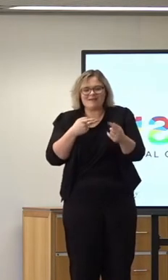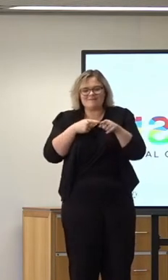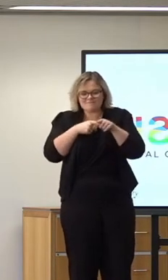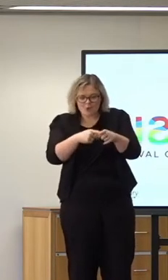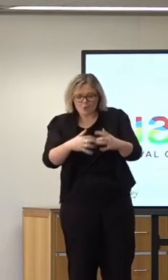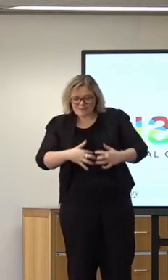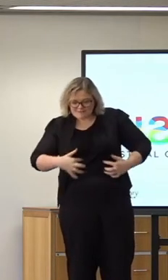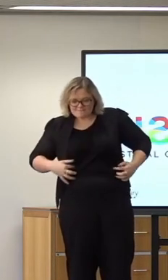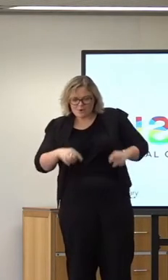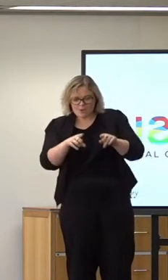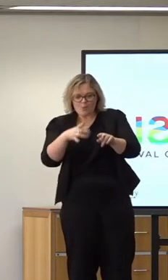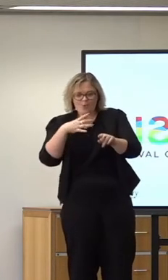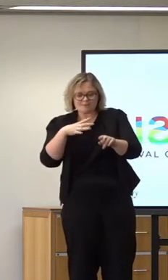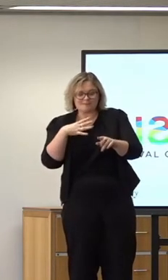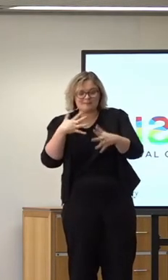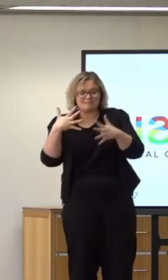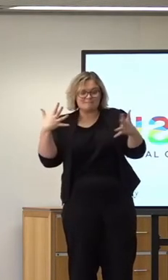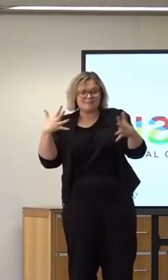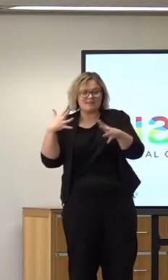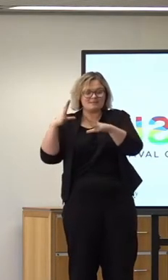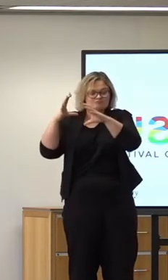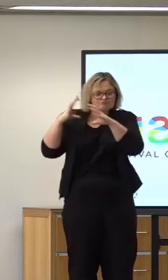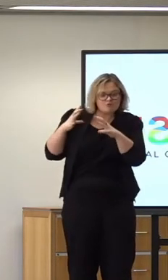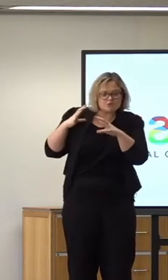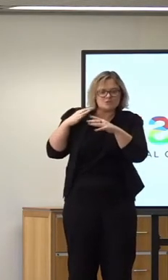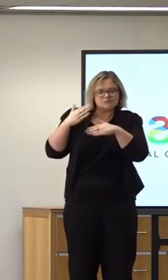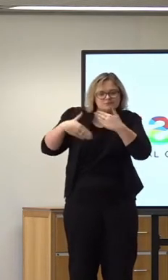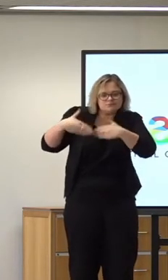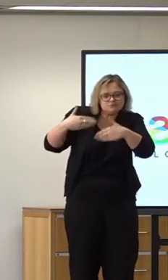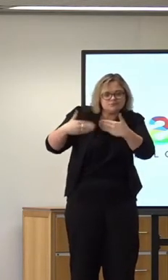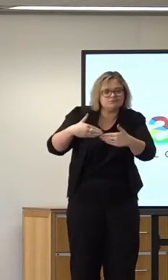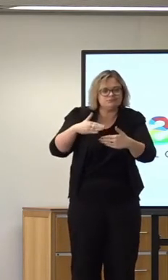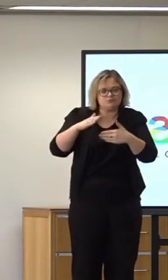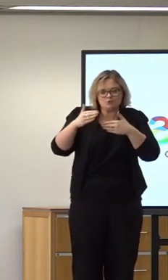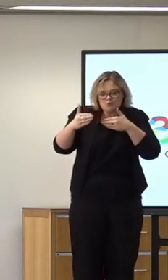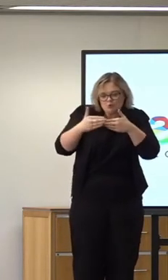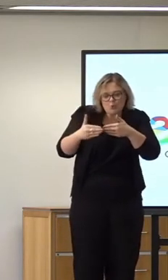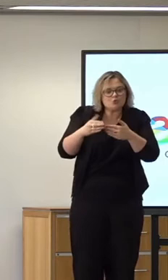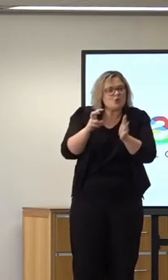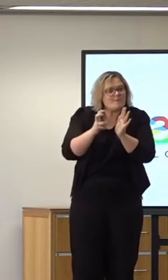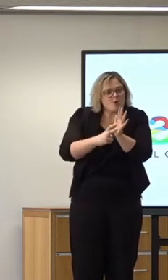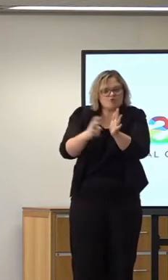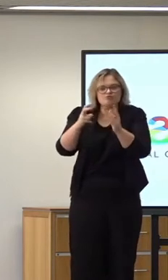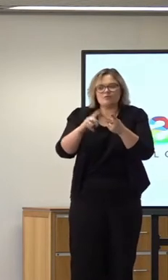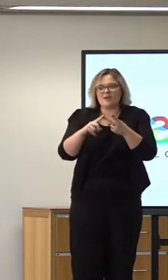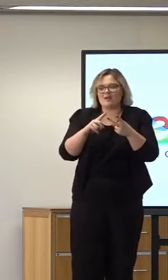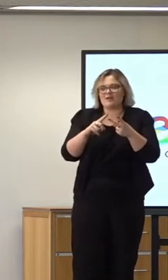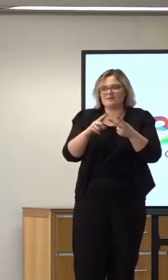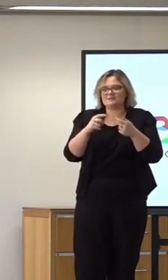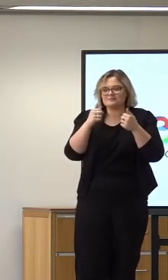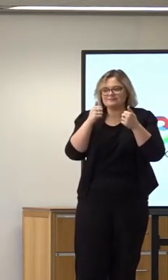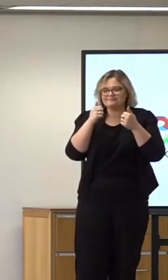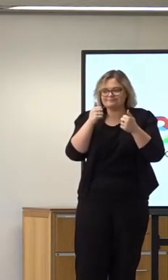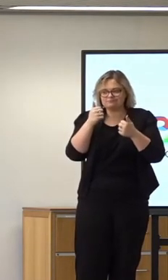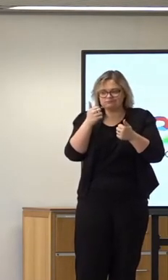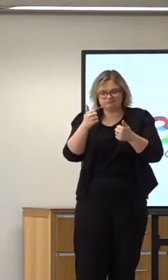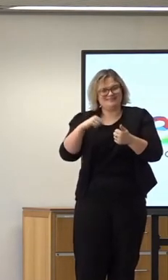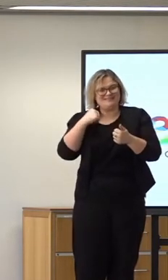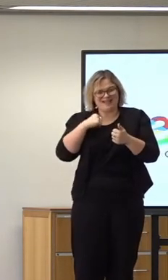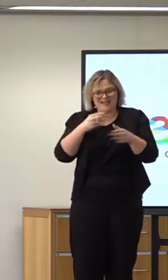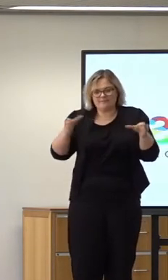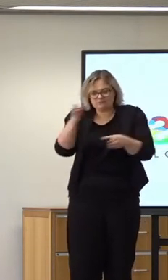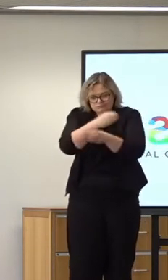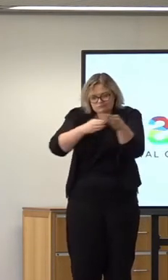really requires quite high pressure environments, that requires short-term contracts and a high degree of sort of staff